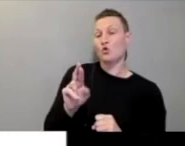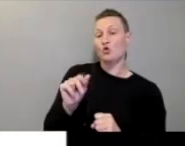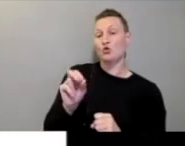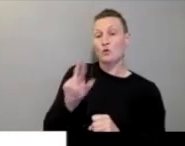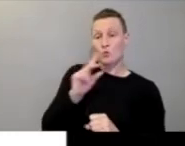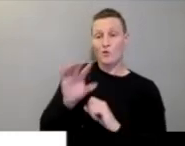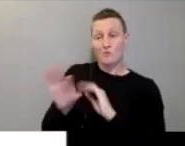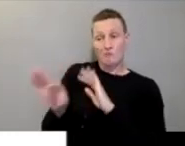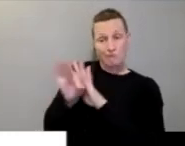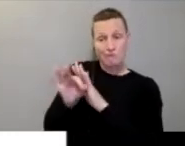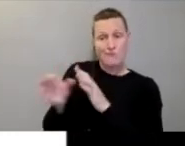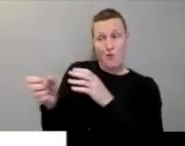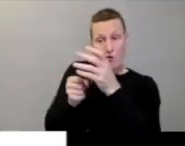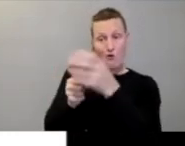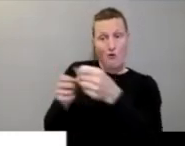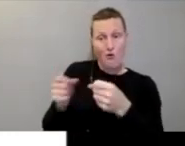of